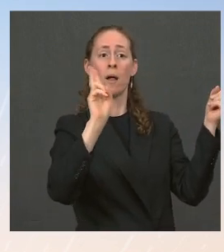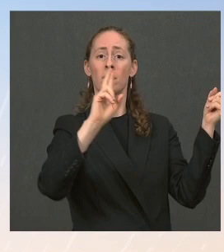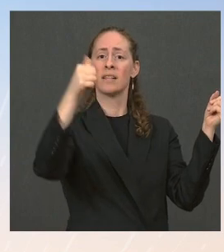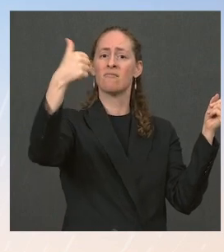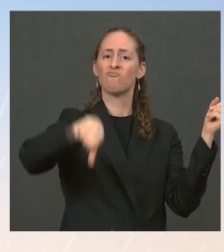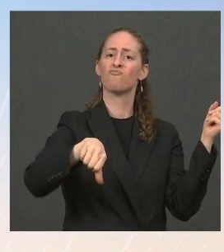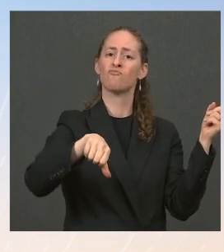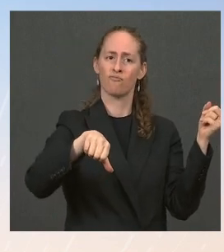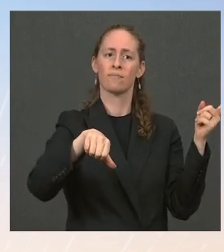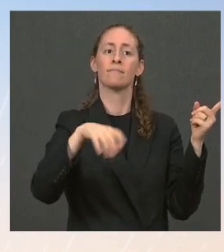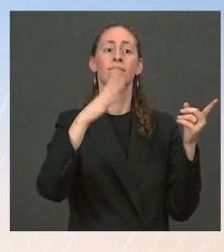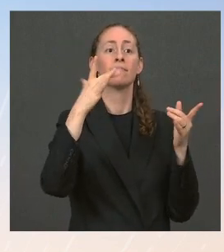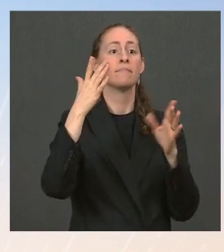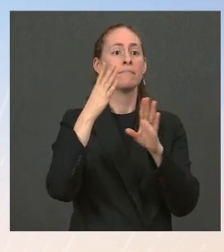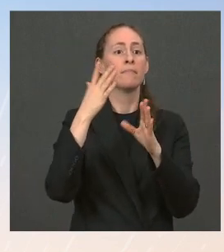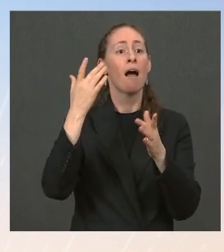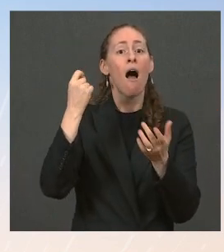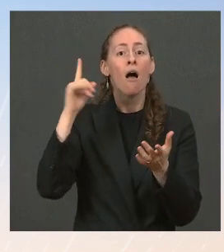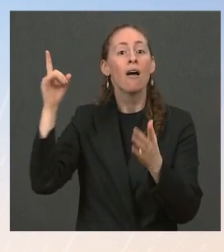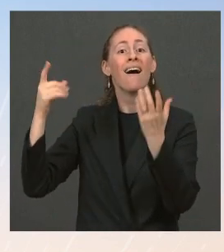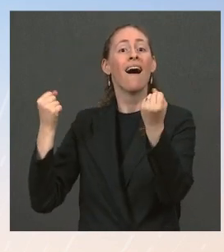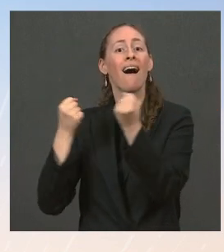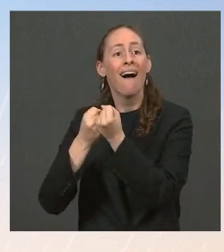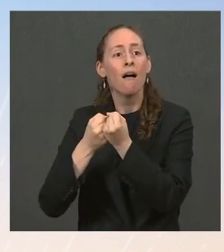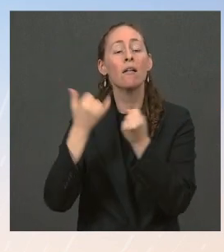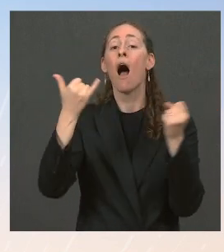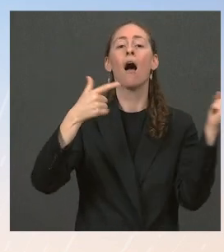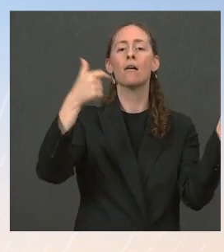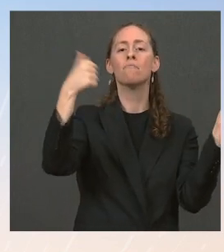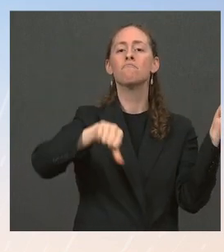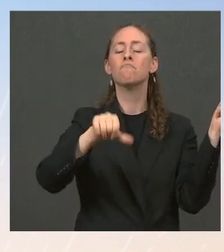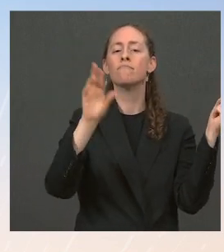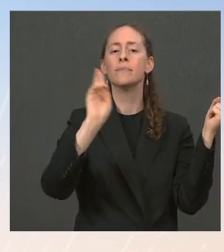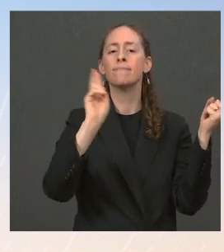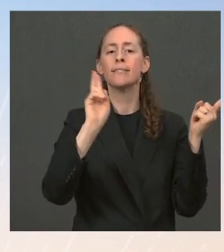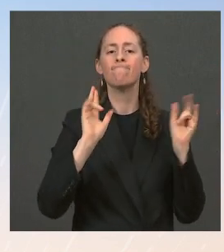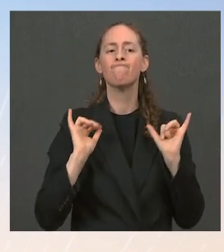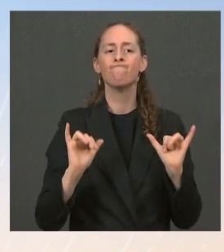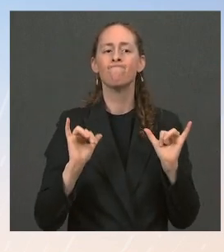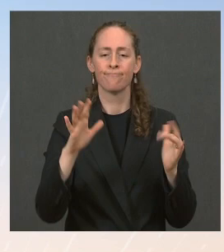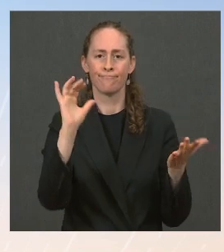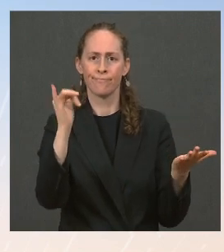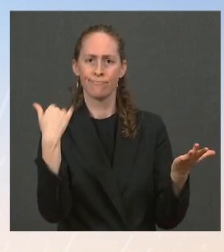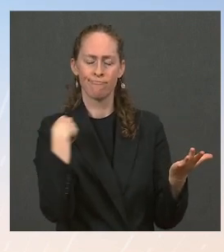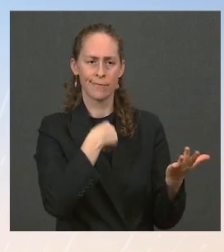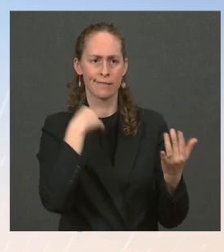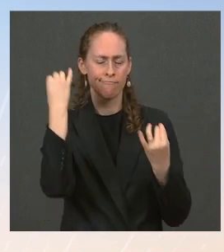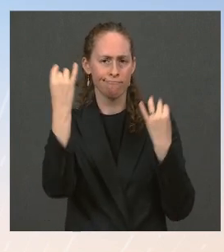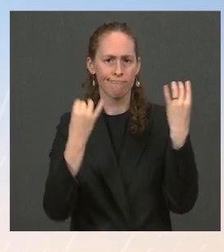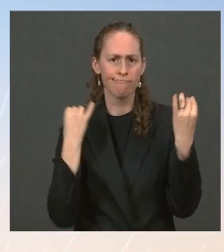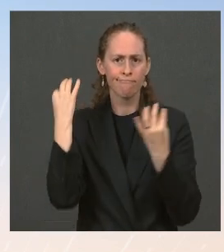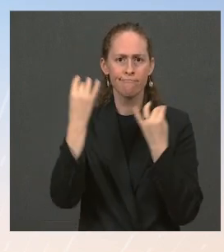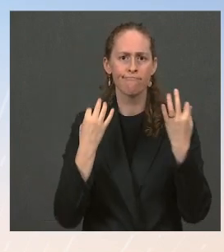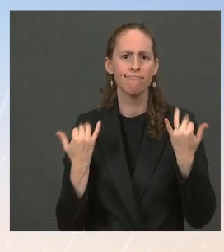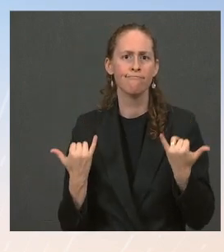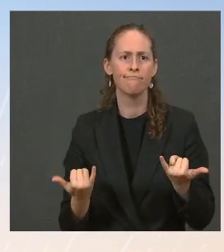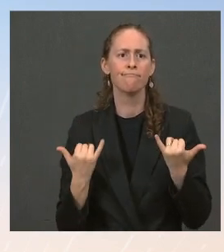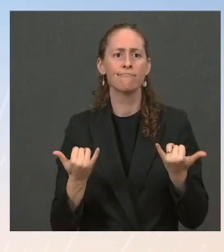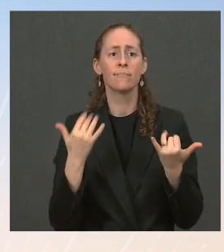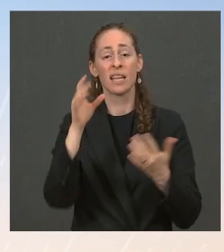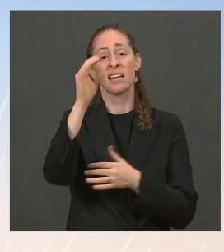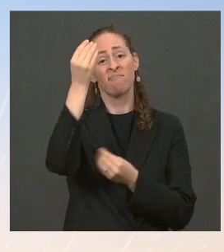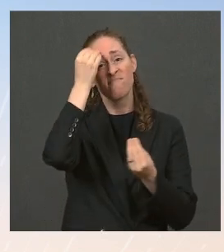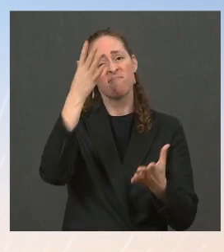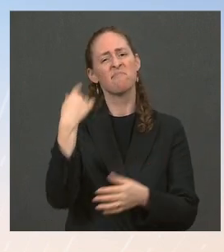had supported and refused to engage on key issues that many in law enforcement were willing to address. And so we are disappointed. The president